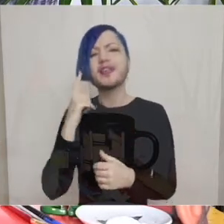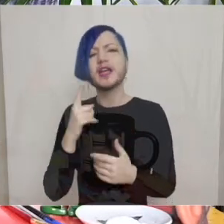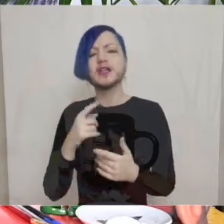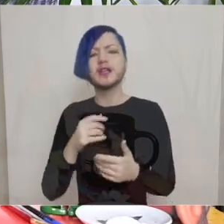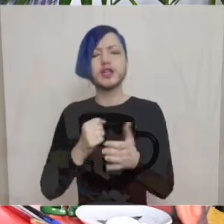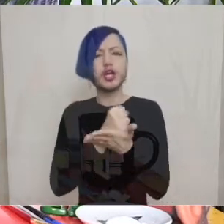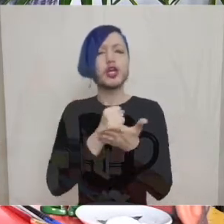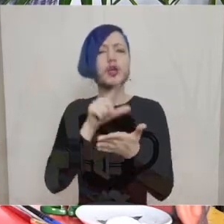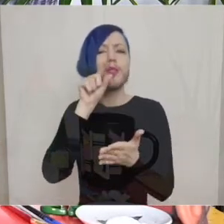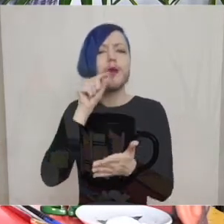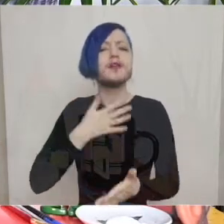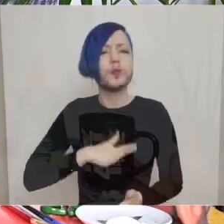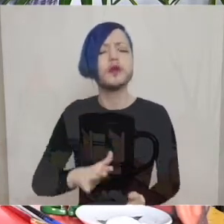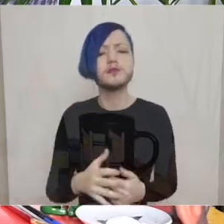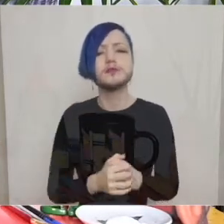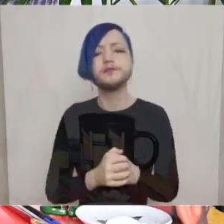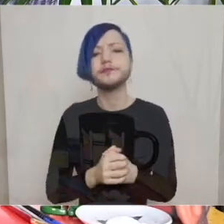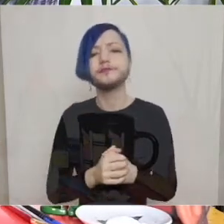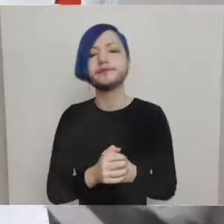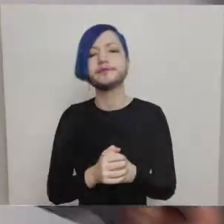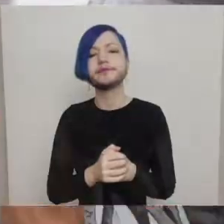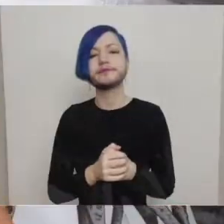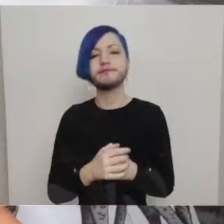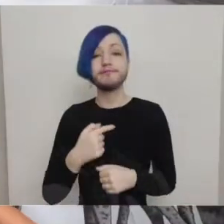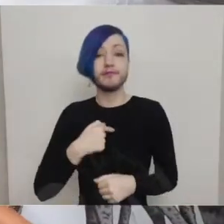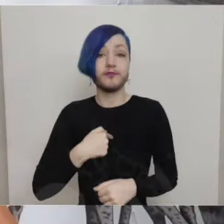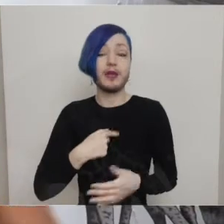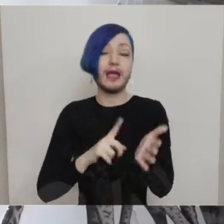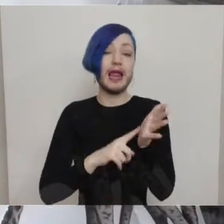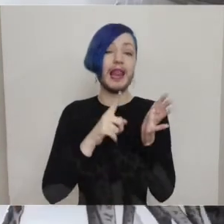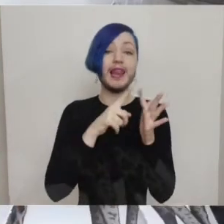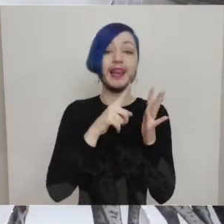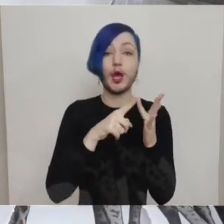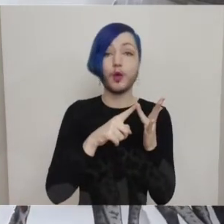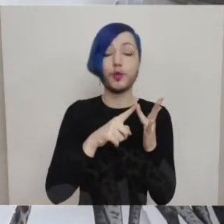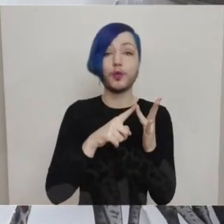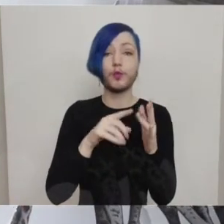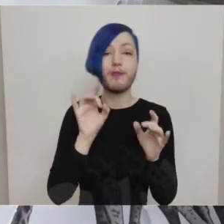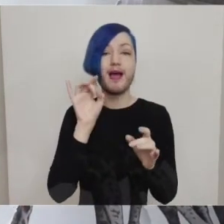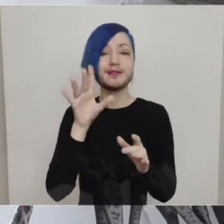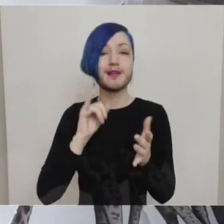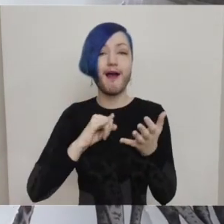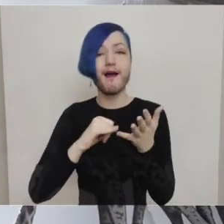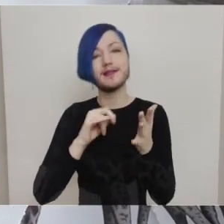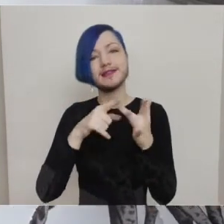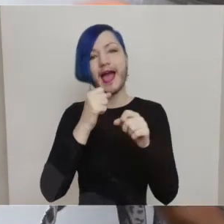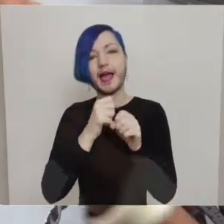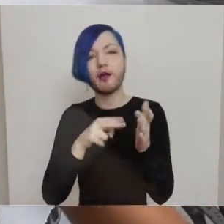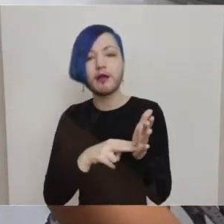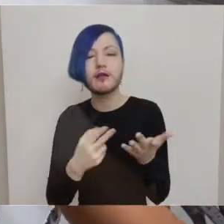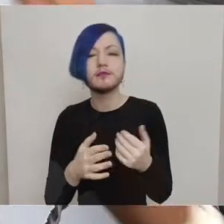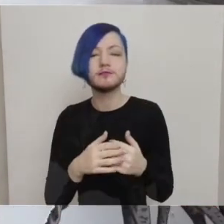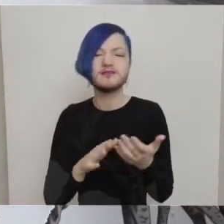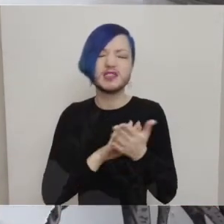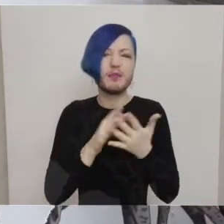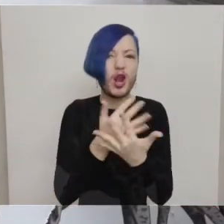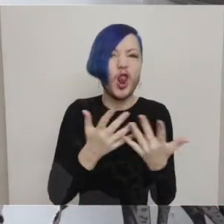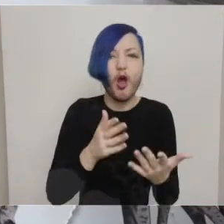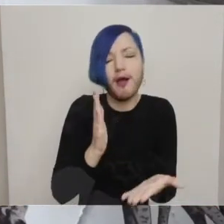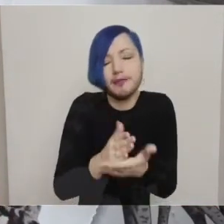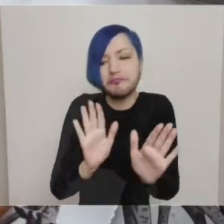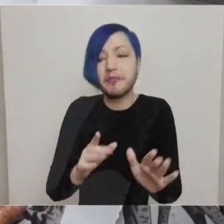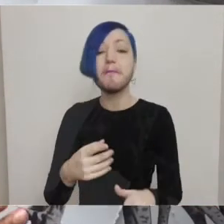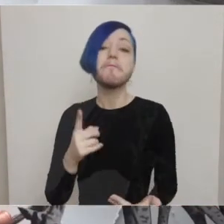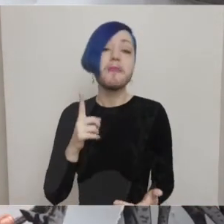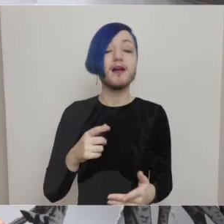want to glue the birds. I'm a Leo, not that that necessarily means very much, but I also want